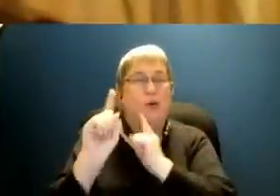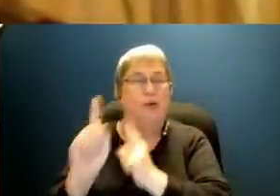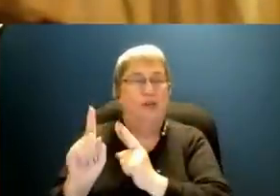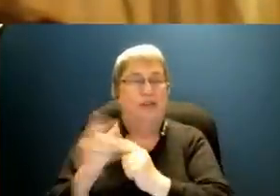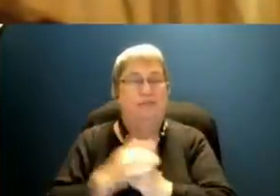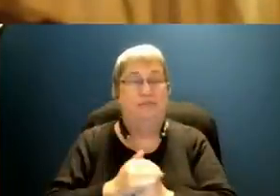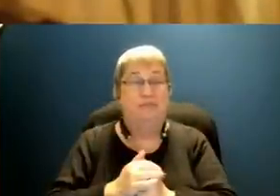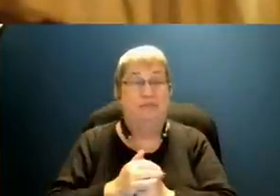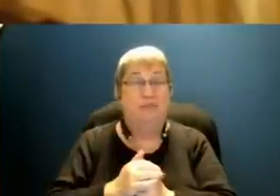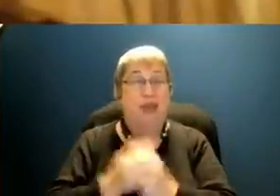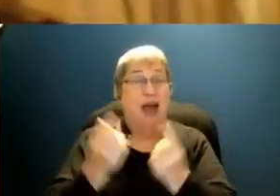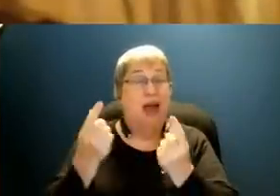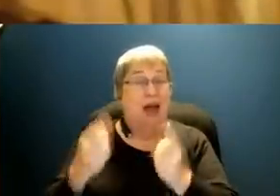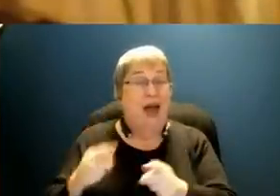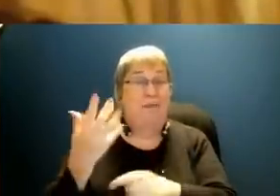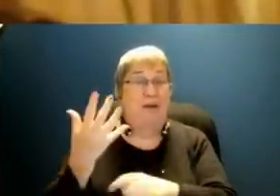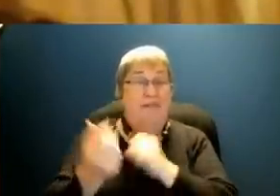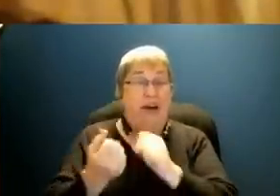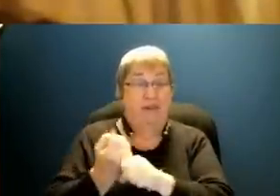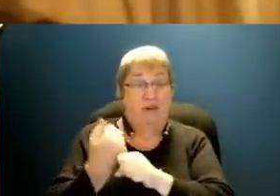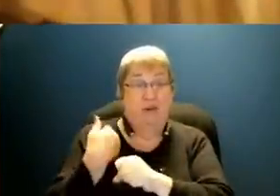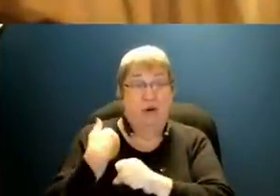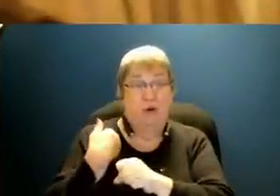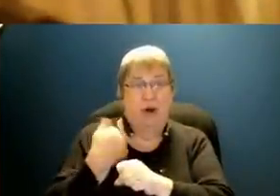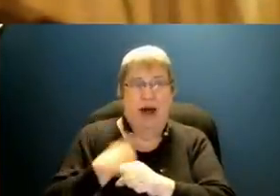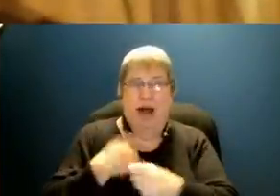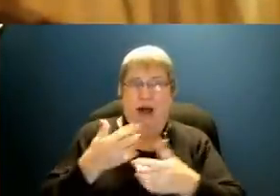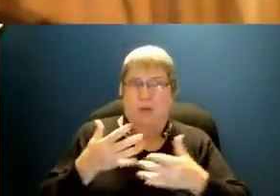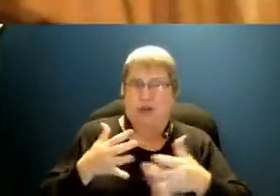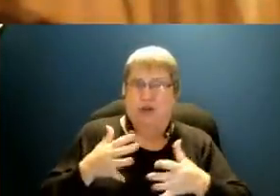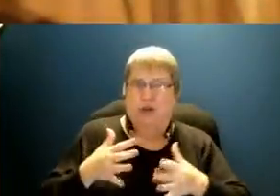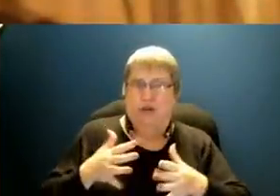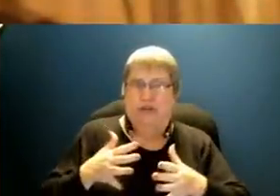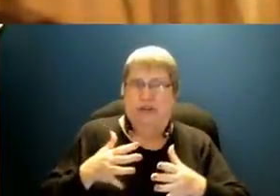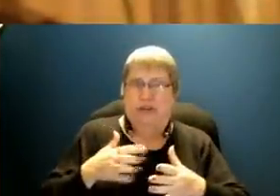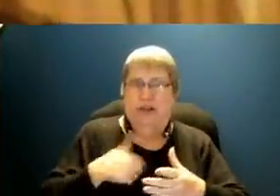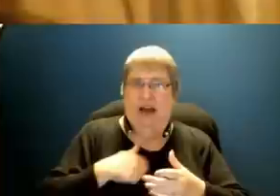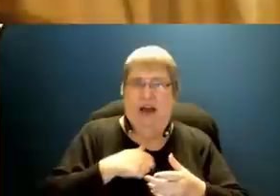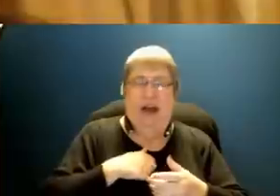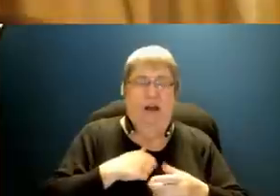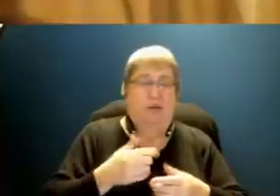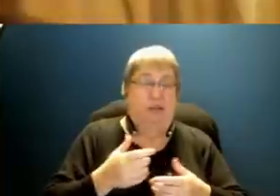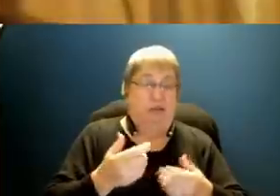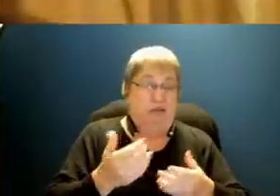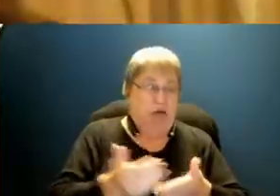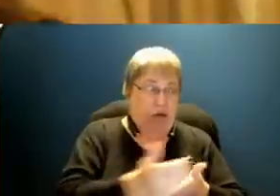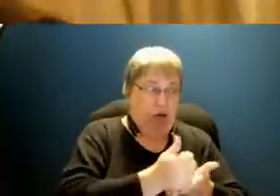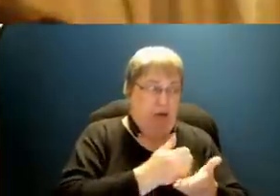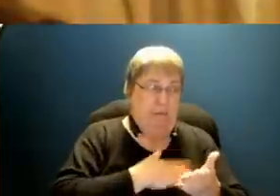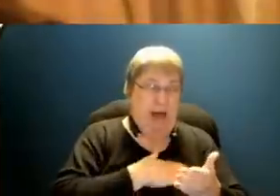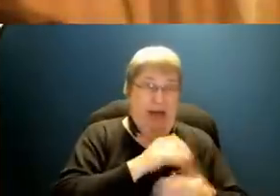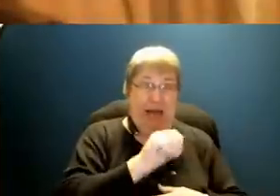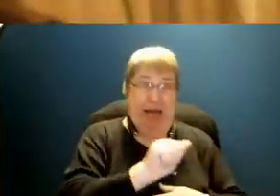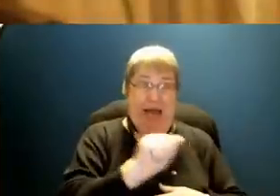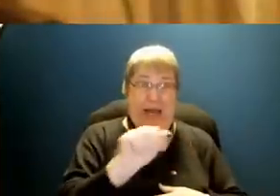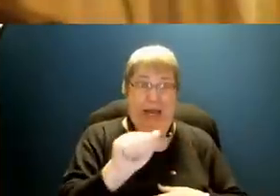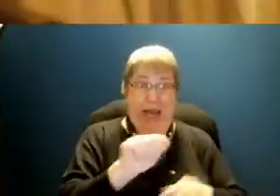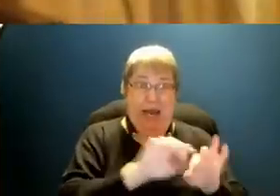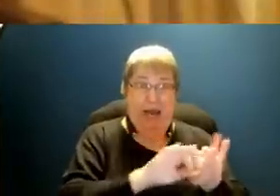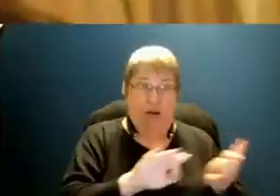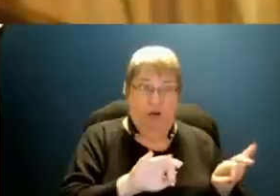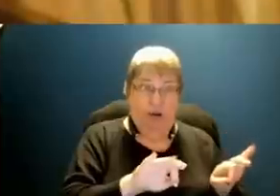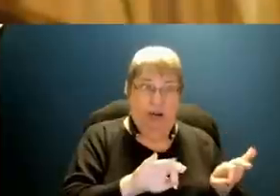5 years ago, I was quite nervous about making the leap from earning an associate at a community college to entering a